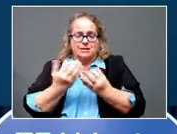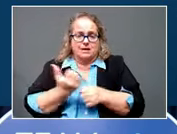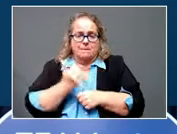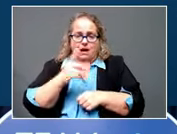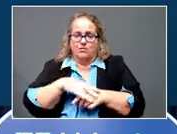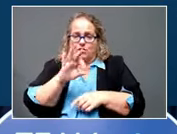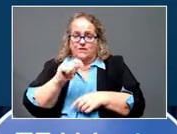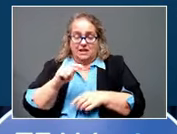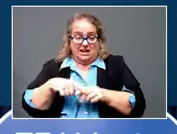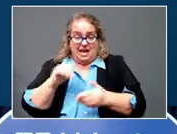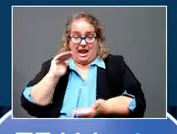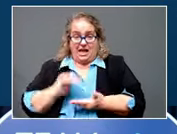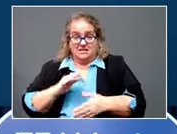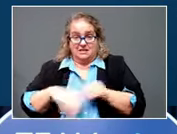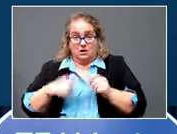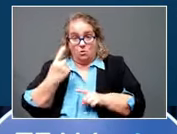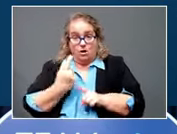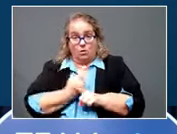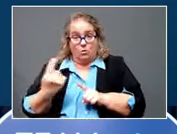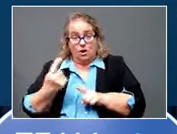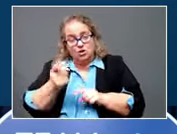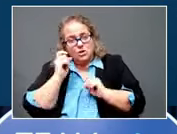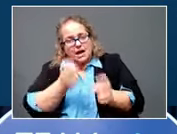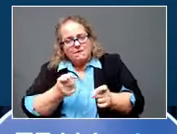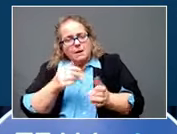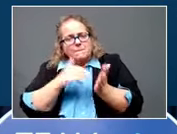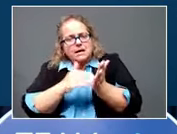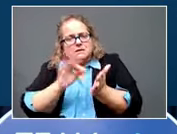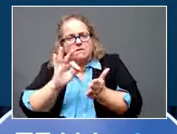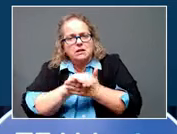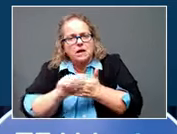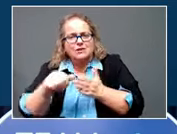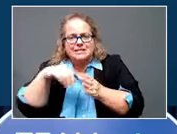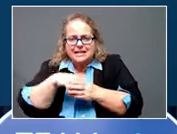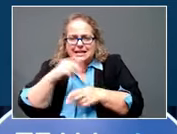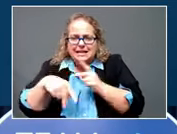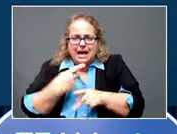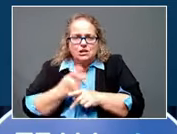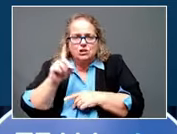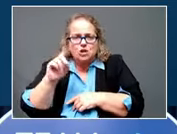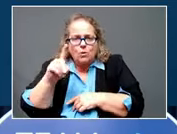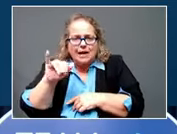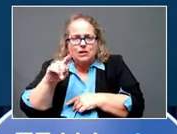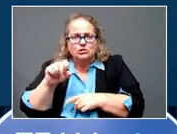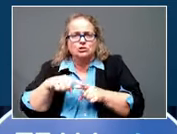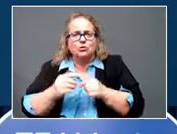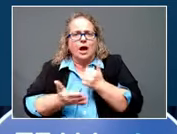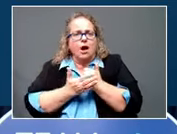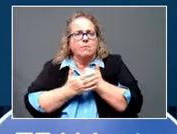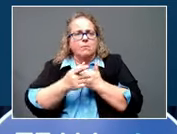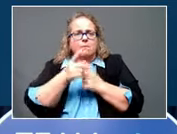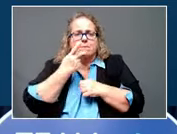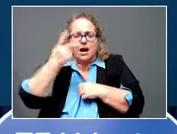gave millions of dollars in in-kind donations to help provide financial relief to parents at Christmas time. The true value of